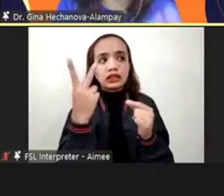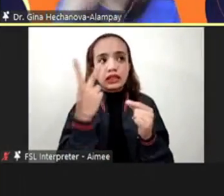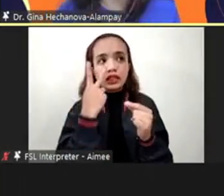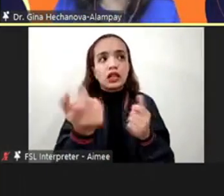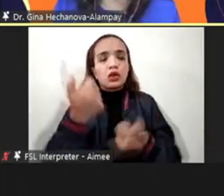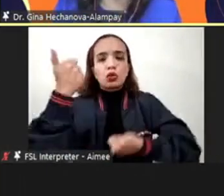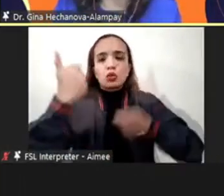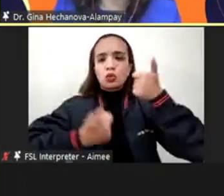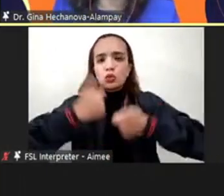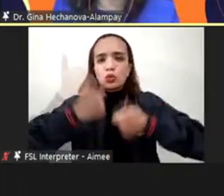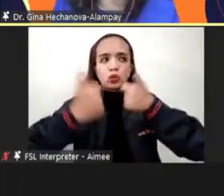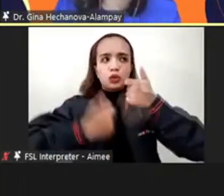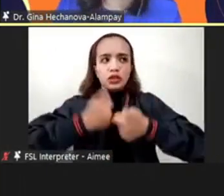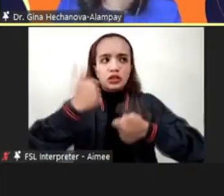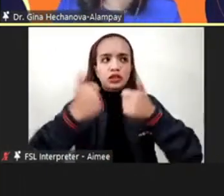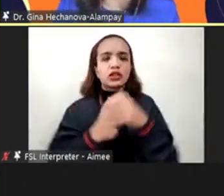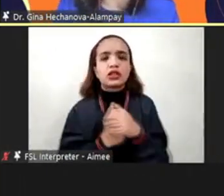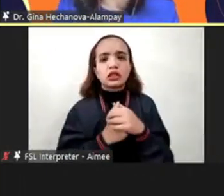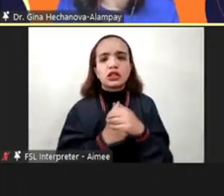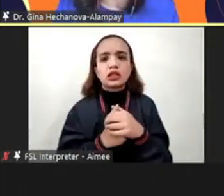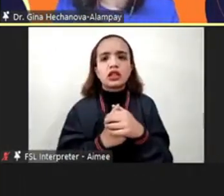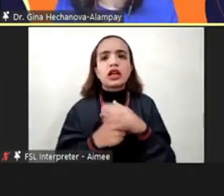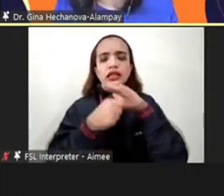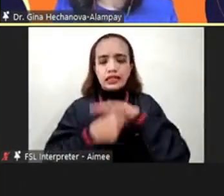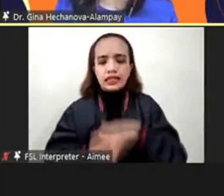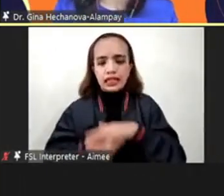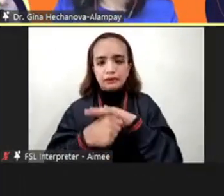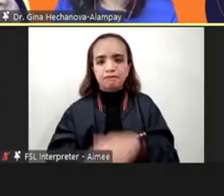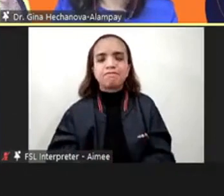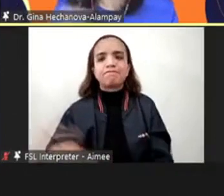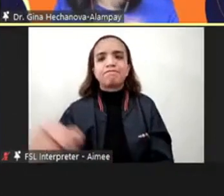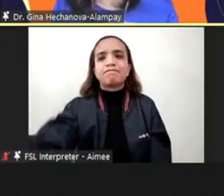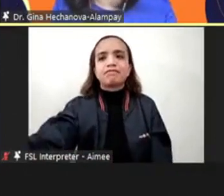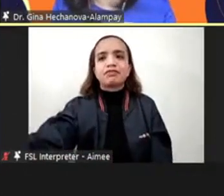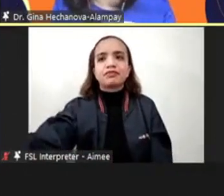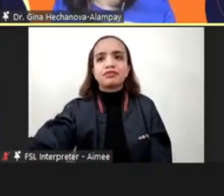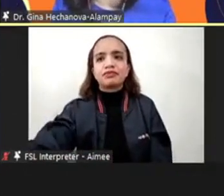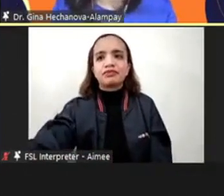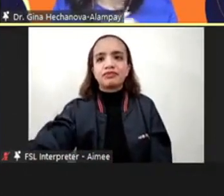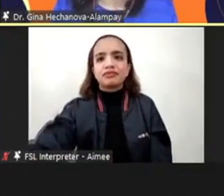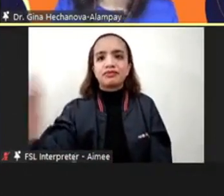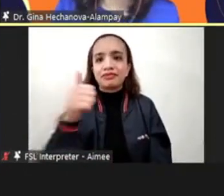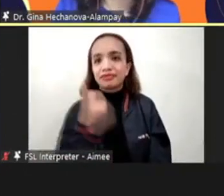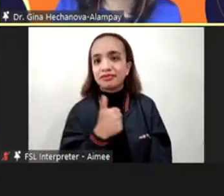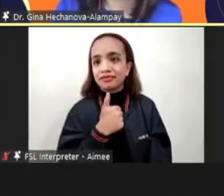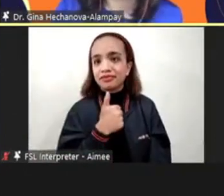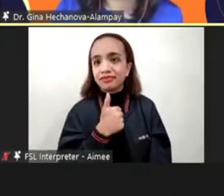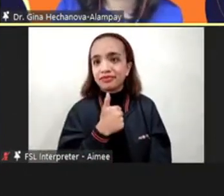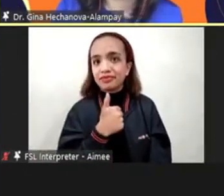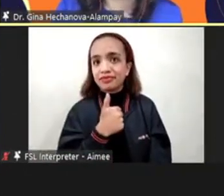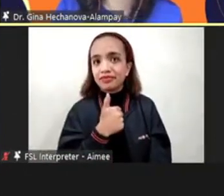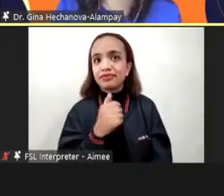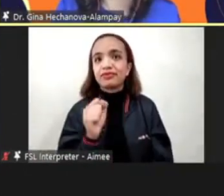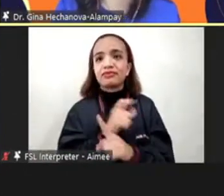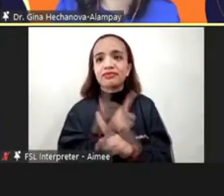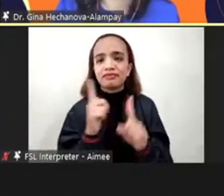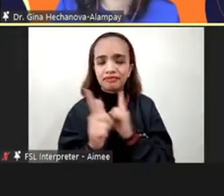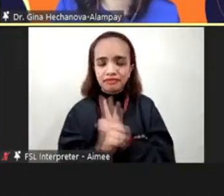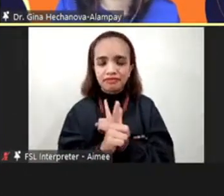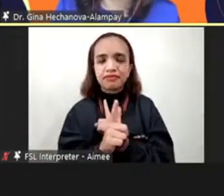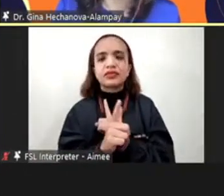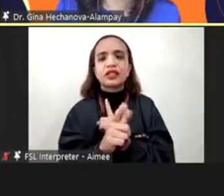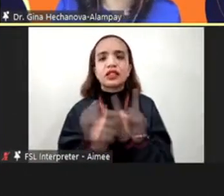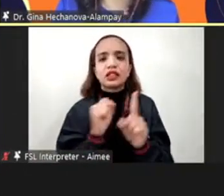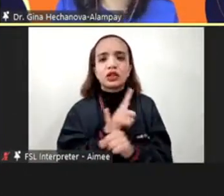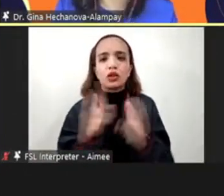dito yung pinaka-predictive of stress. Ang sagot? Social support, the lack of social